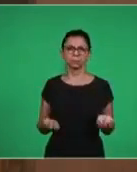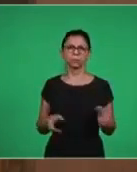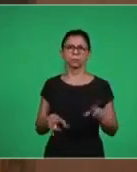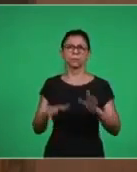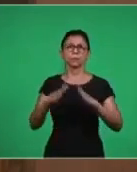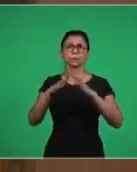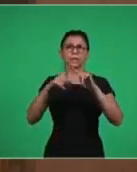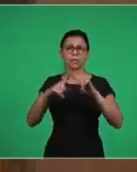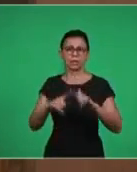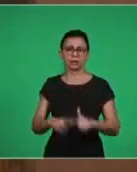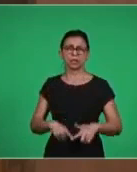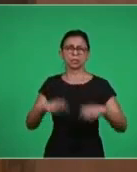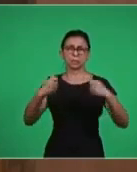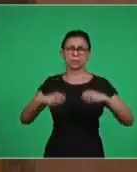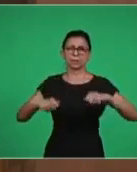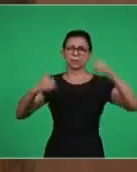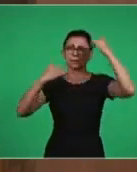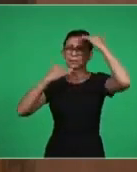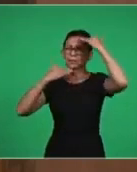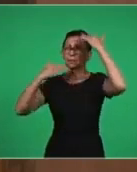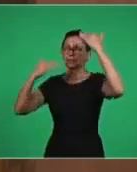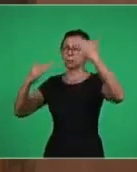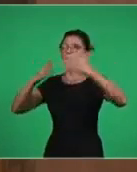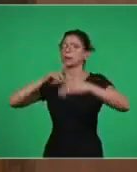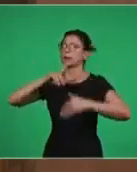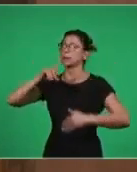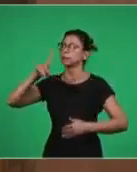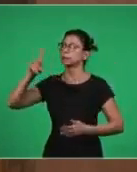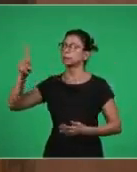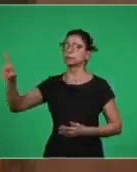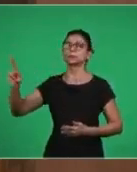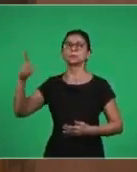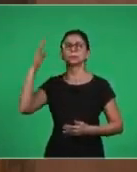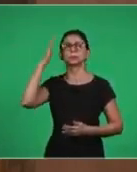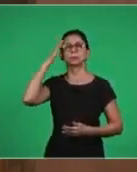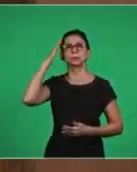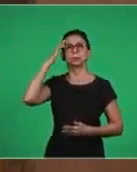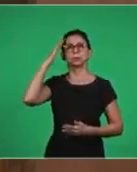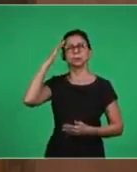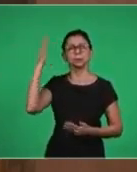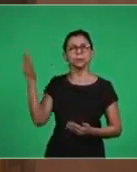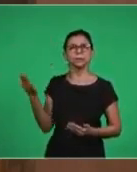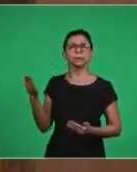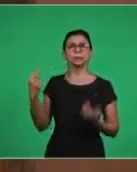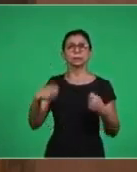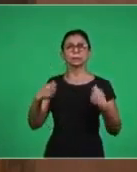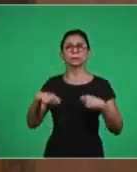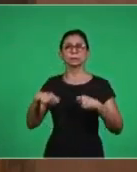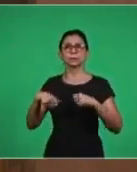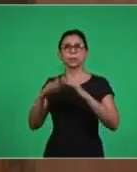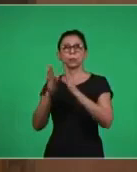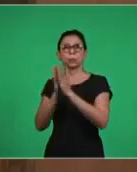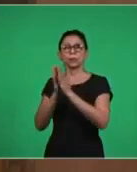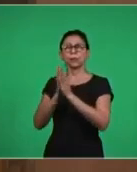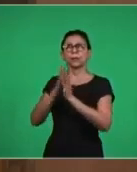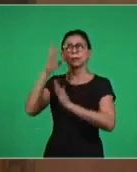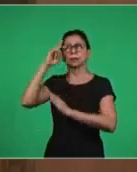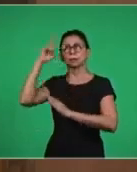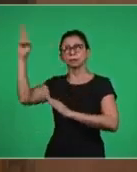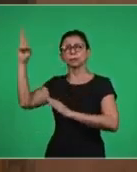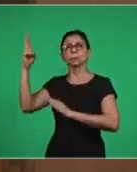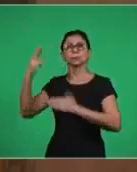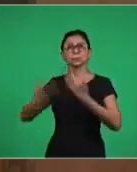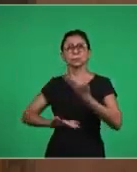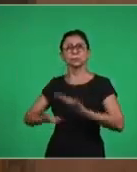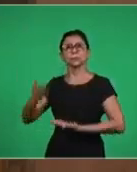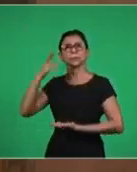to glorify, that needs to understand everything that they need, to seek, to pray, to live, and